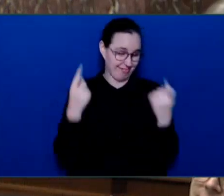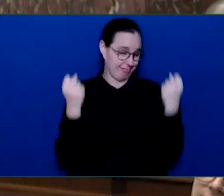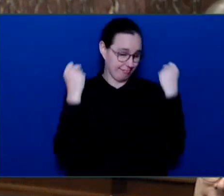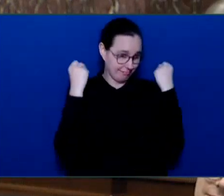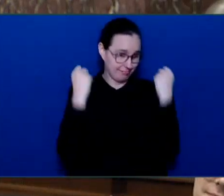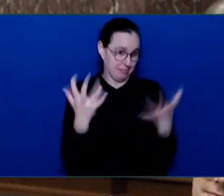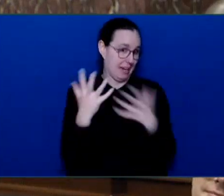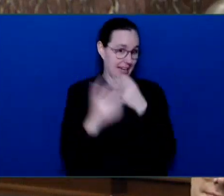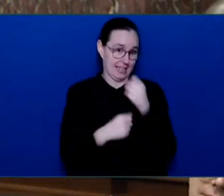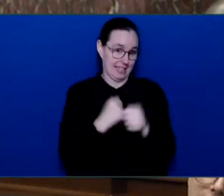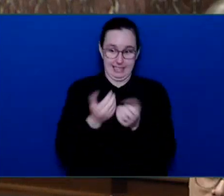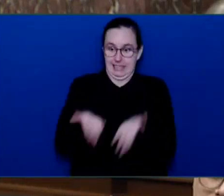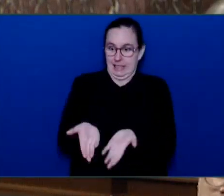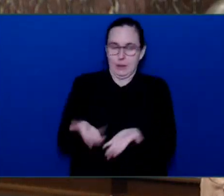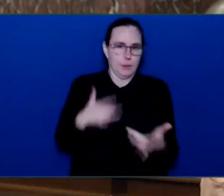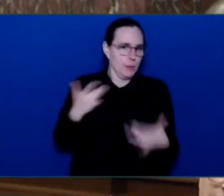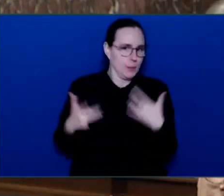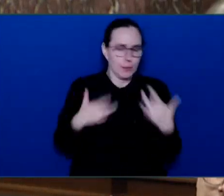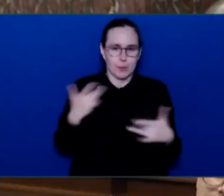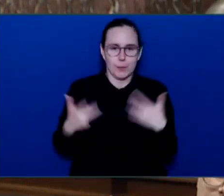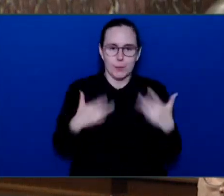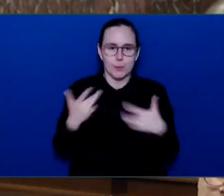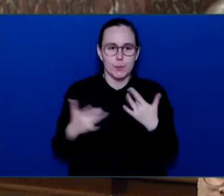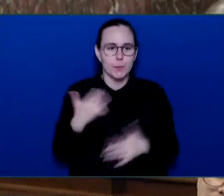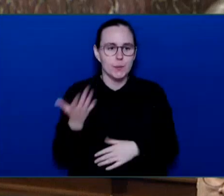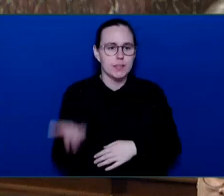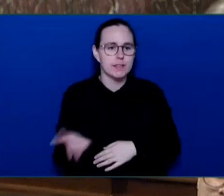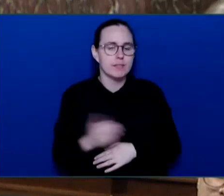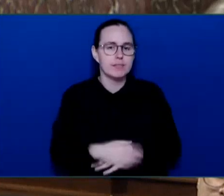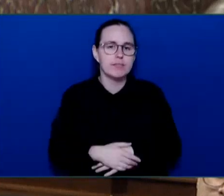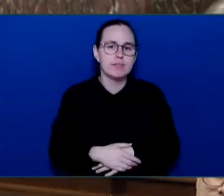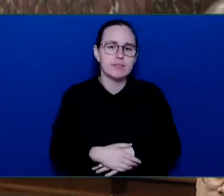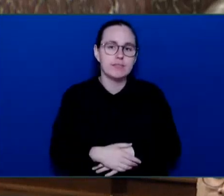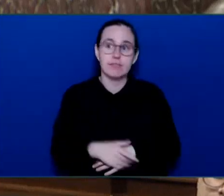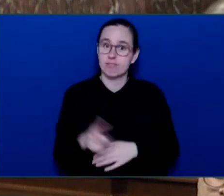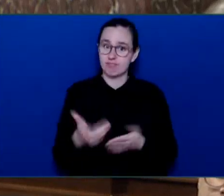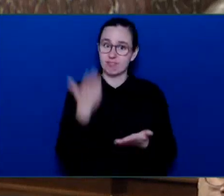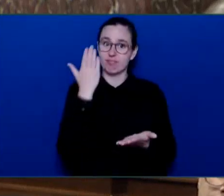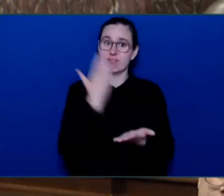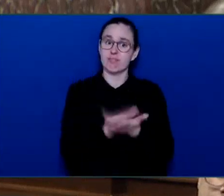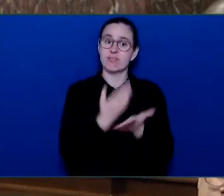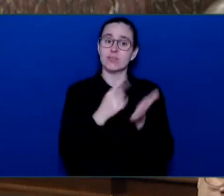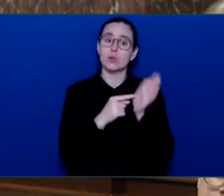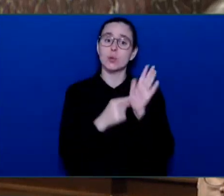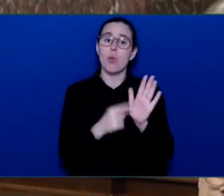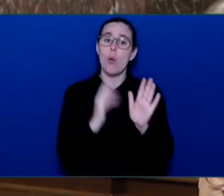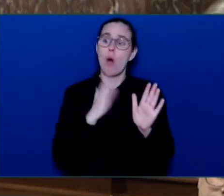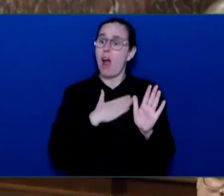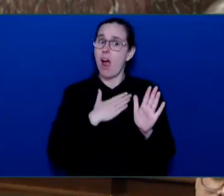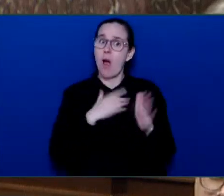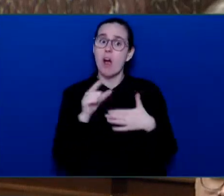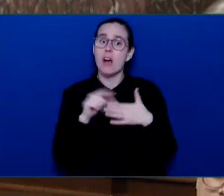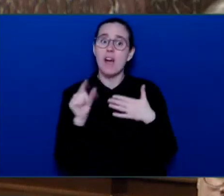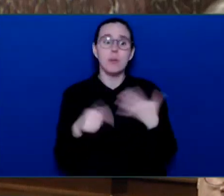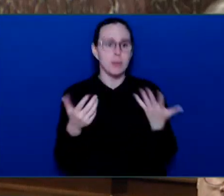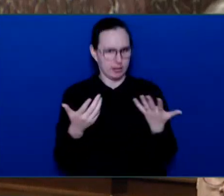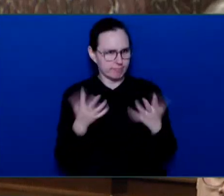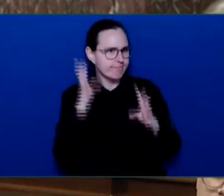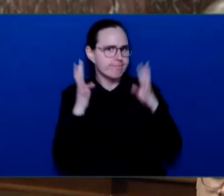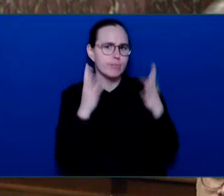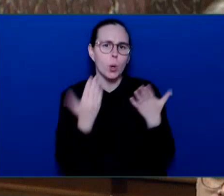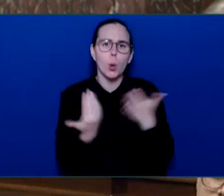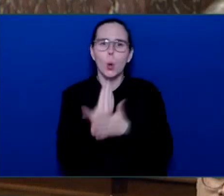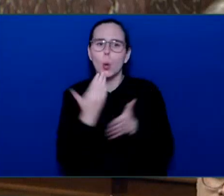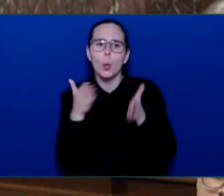Thank you, Minister. It is evidence of our new way of doing business as a government because no longer are we taking a build it and they will come approach. We are saying,